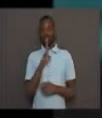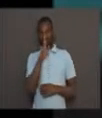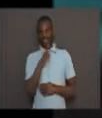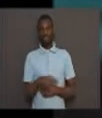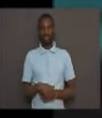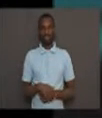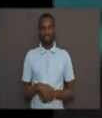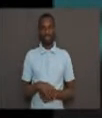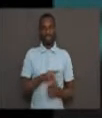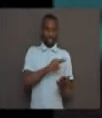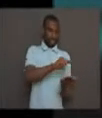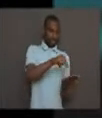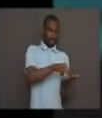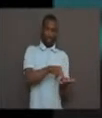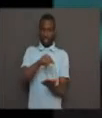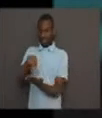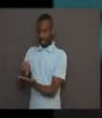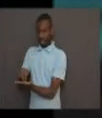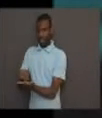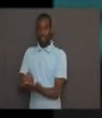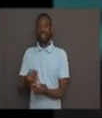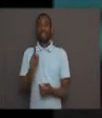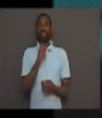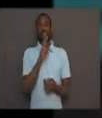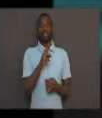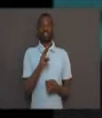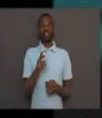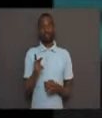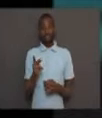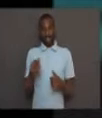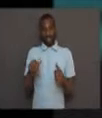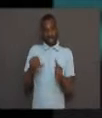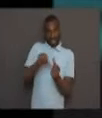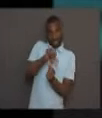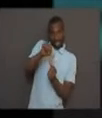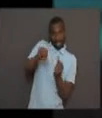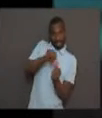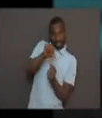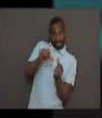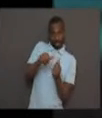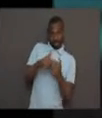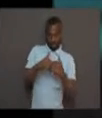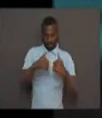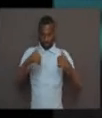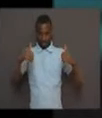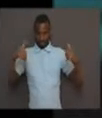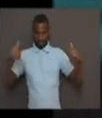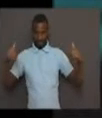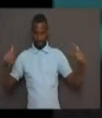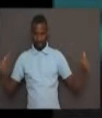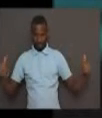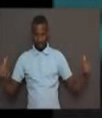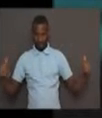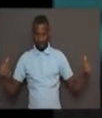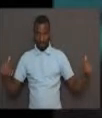The nucleons must be far enough from each other that the